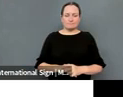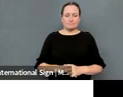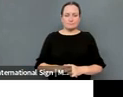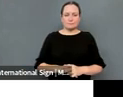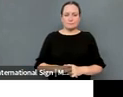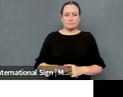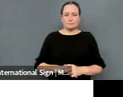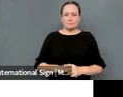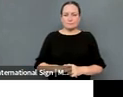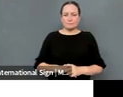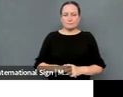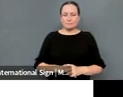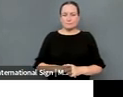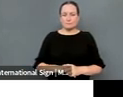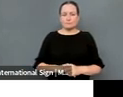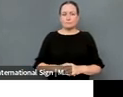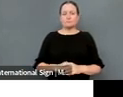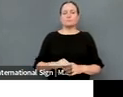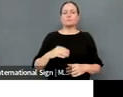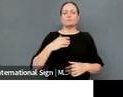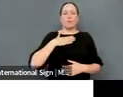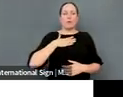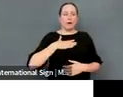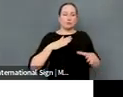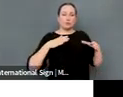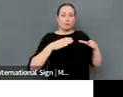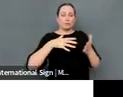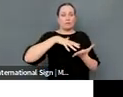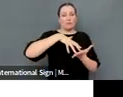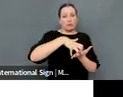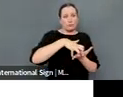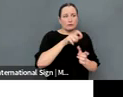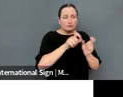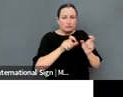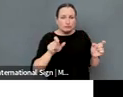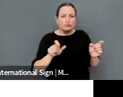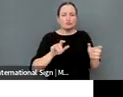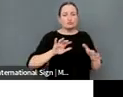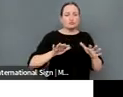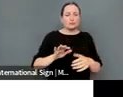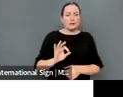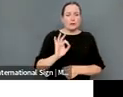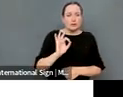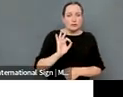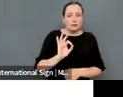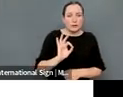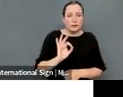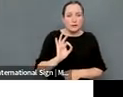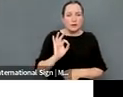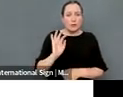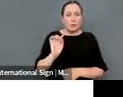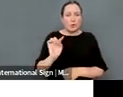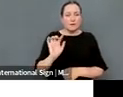designed for most vulnerable groups, covering 3.5% population.